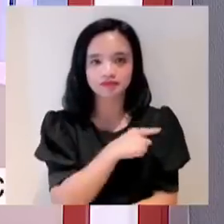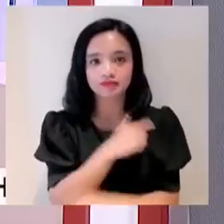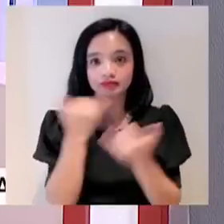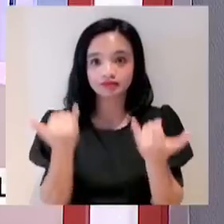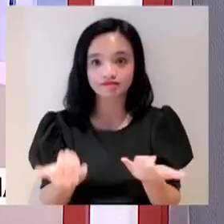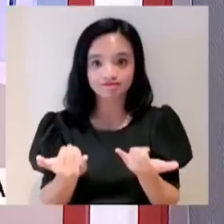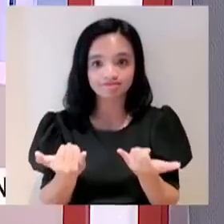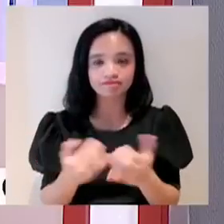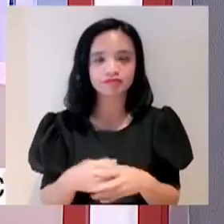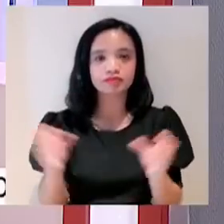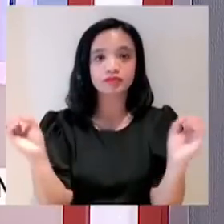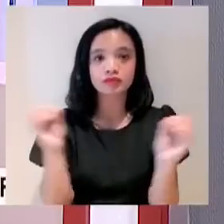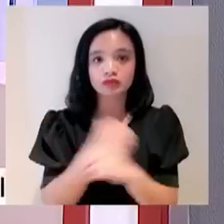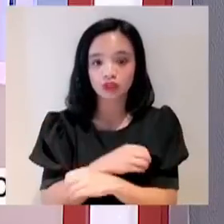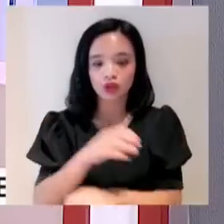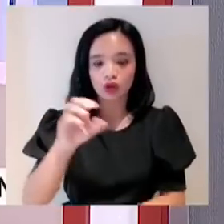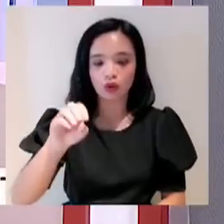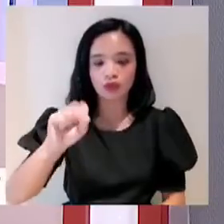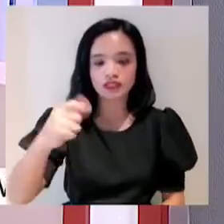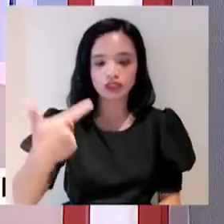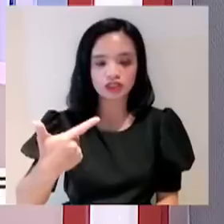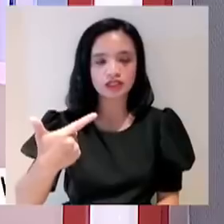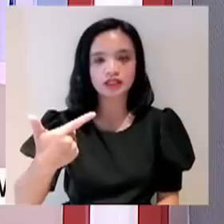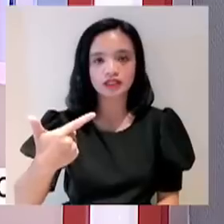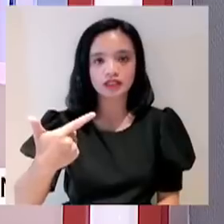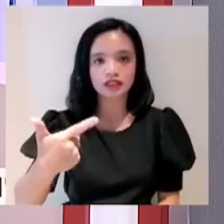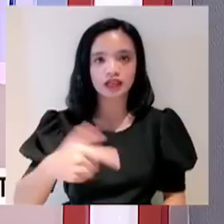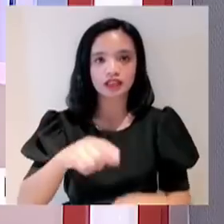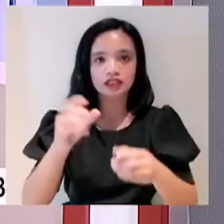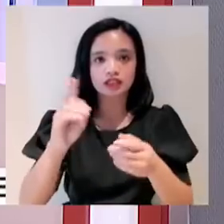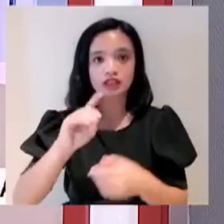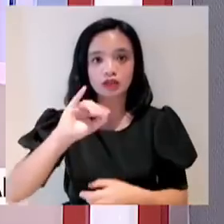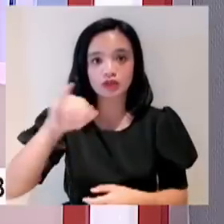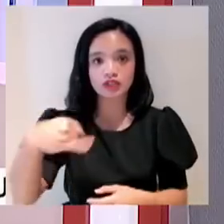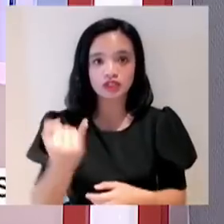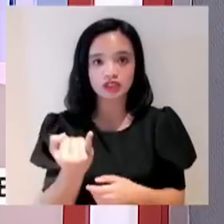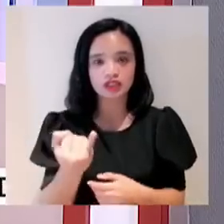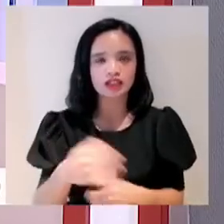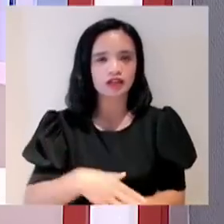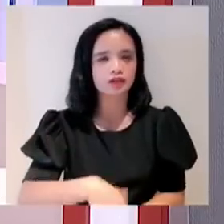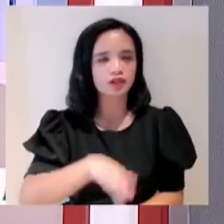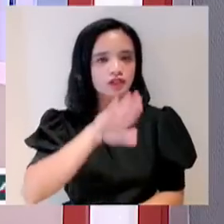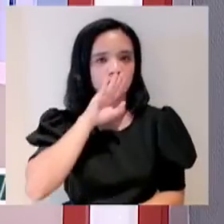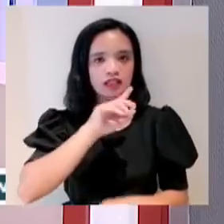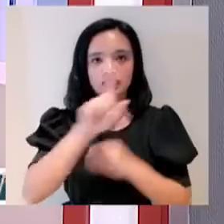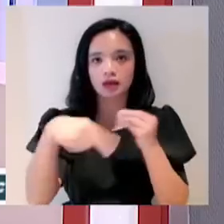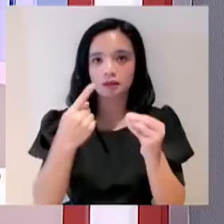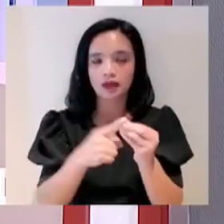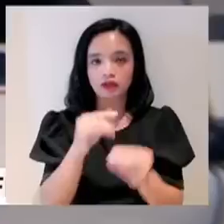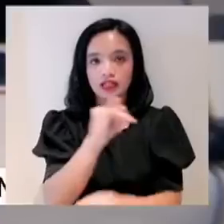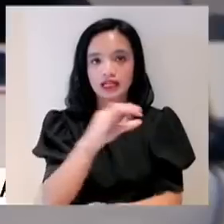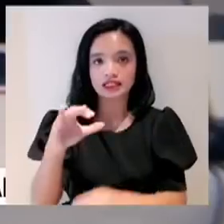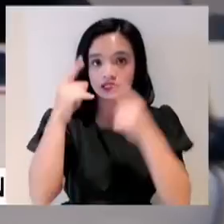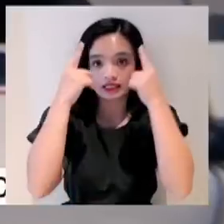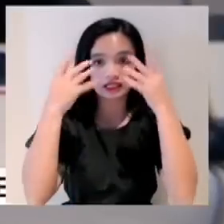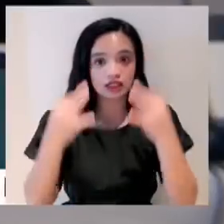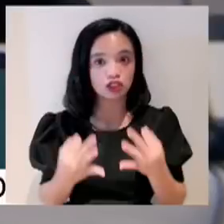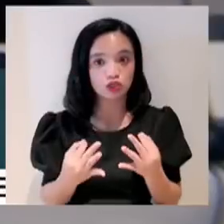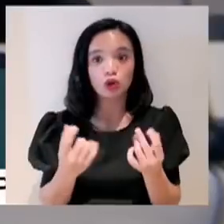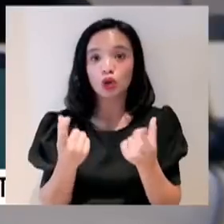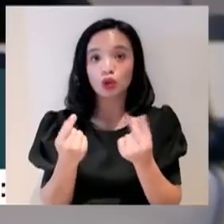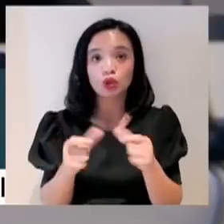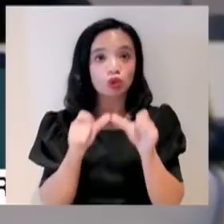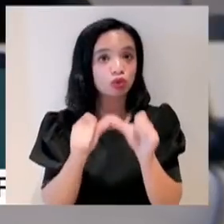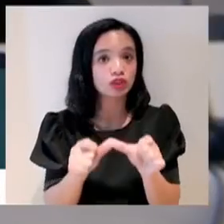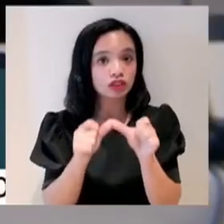The Office of the Solicitor General and Justice Department dismayed with the International Criminal Court's decision to continue its